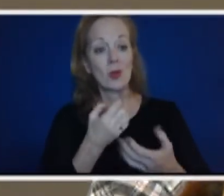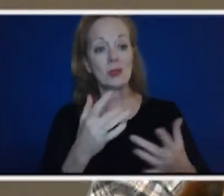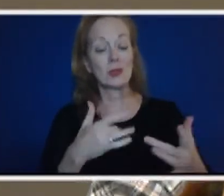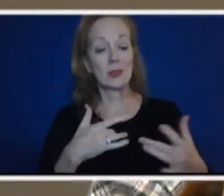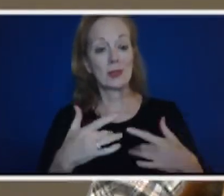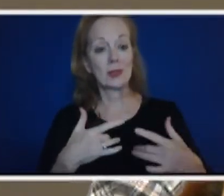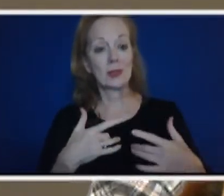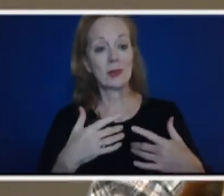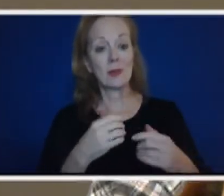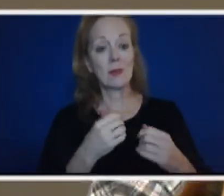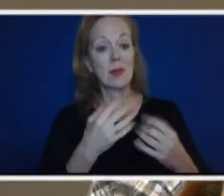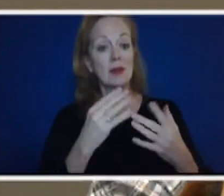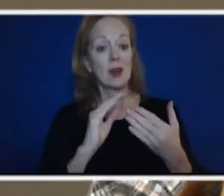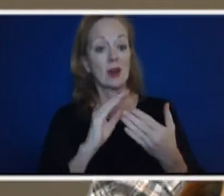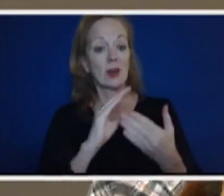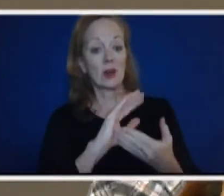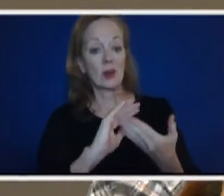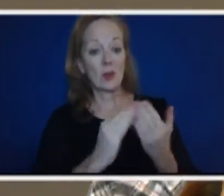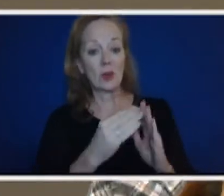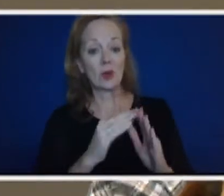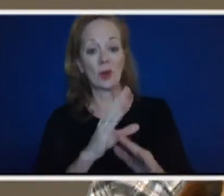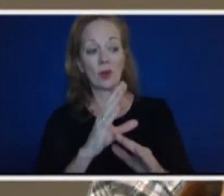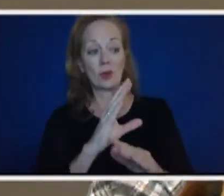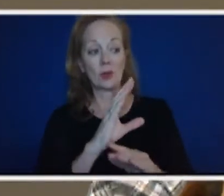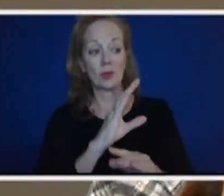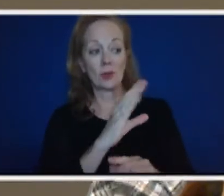of our community members, this is